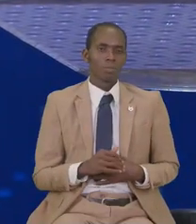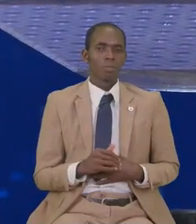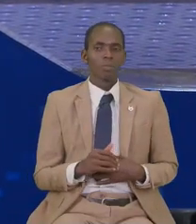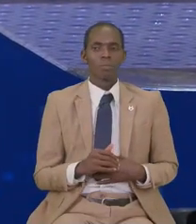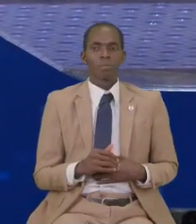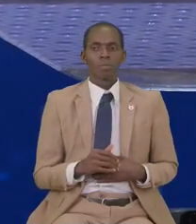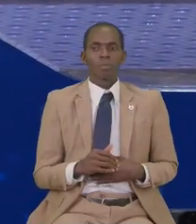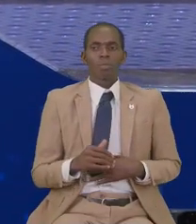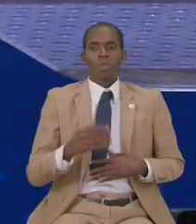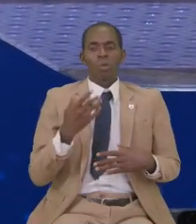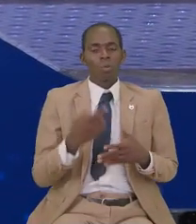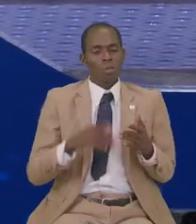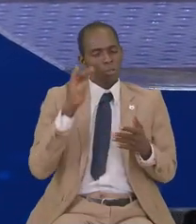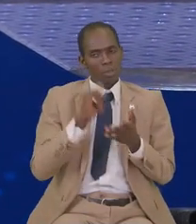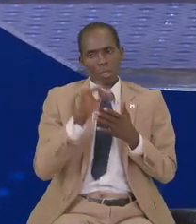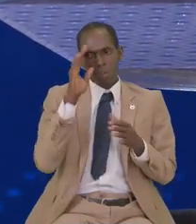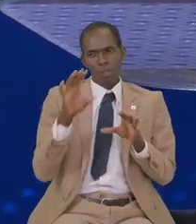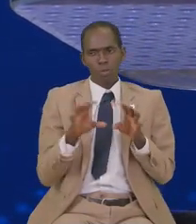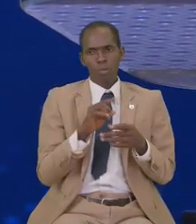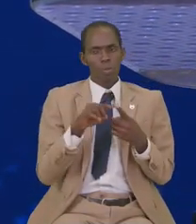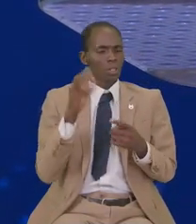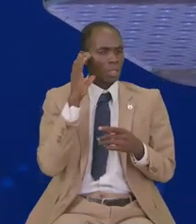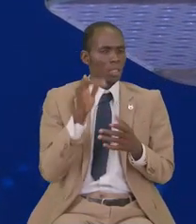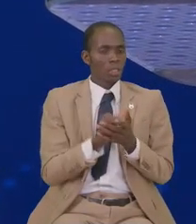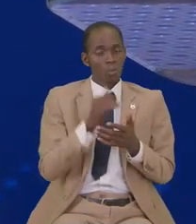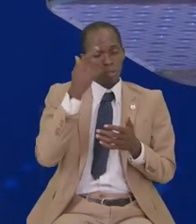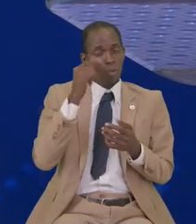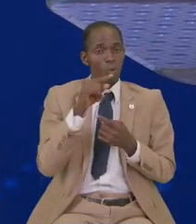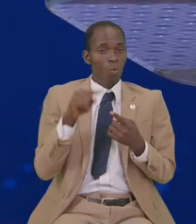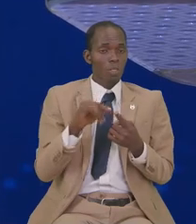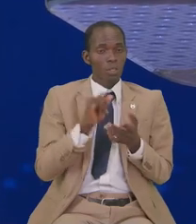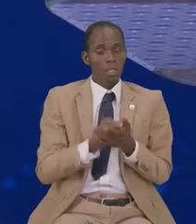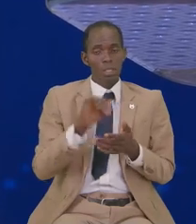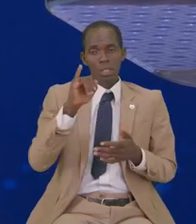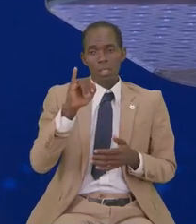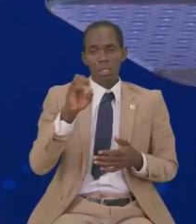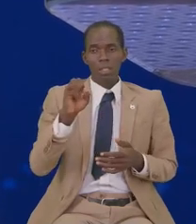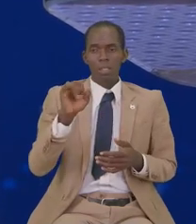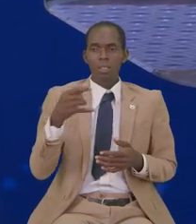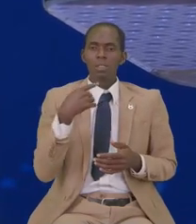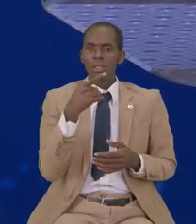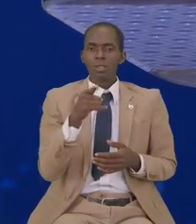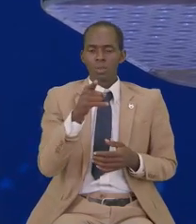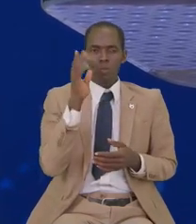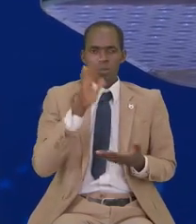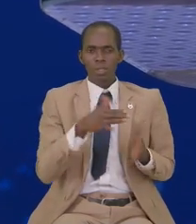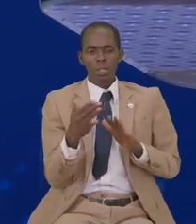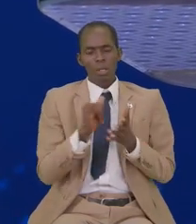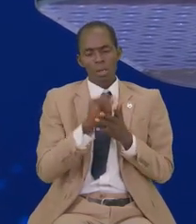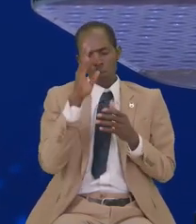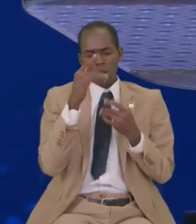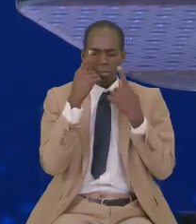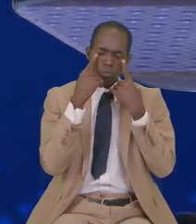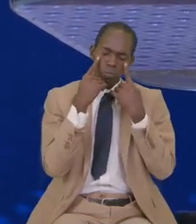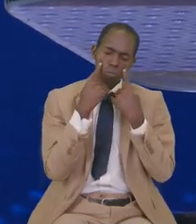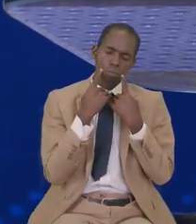Ezekiah do hearing that? Because when Asher told him, you will die, set your house in order, he cried, he wept, I've